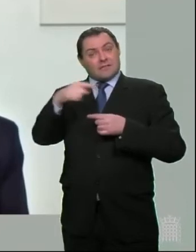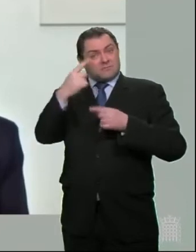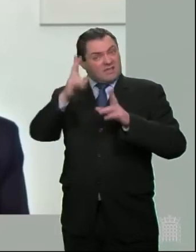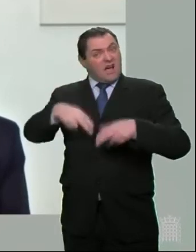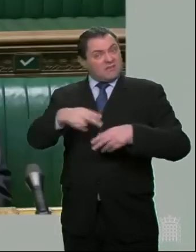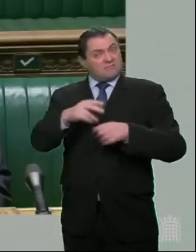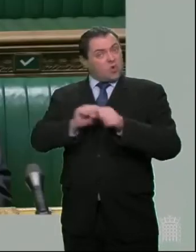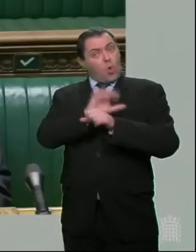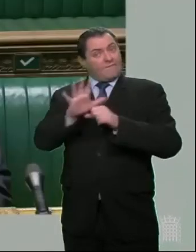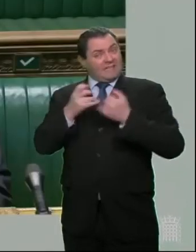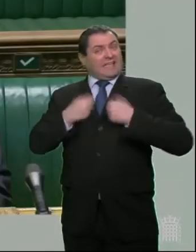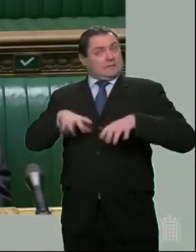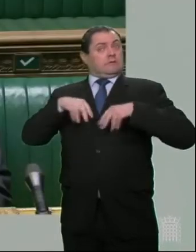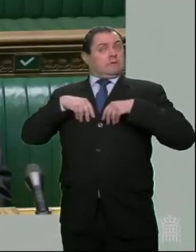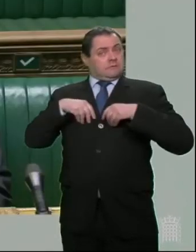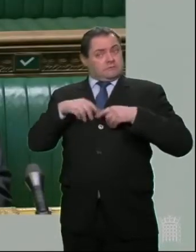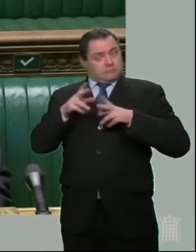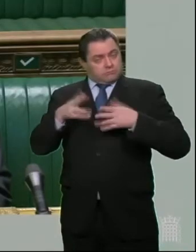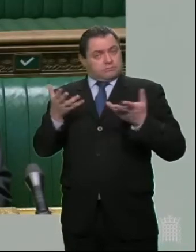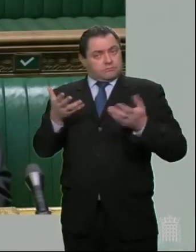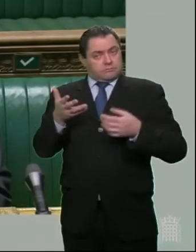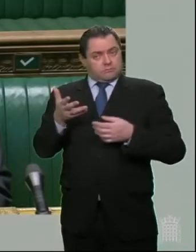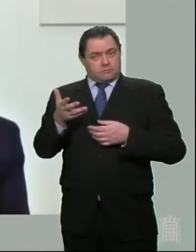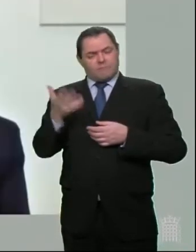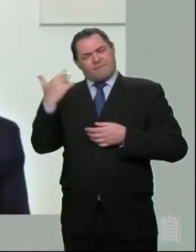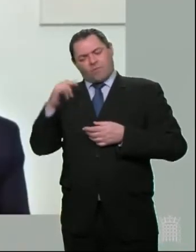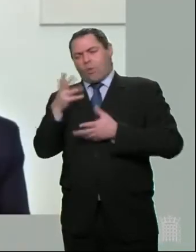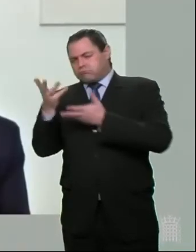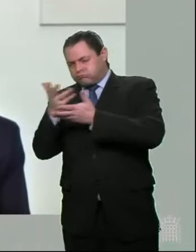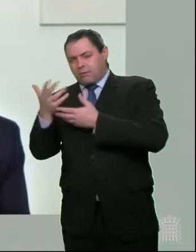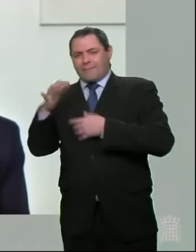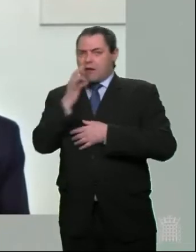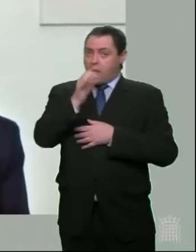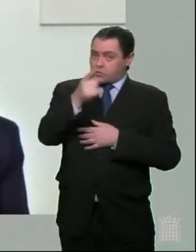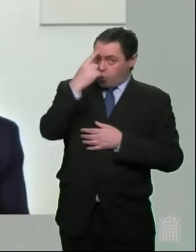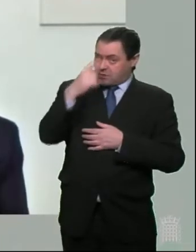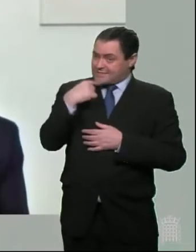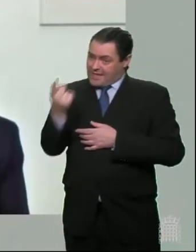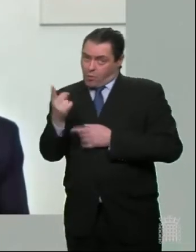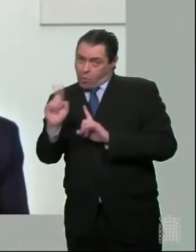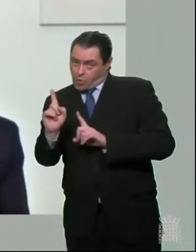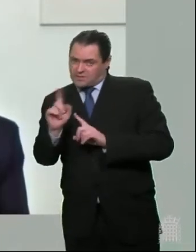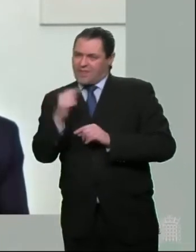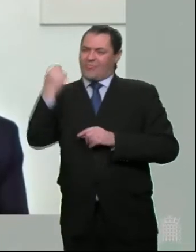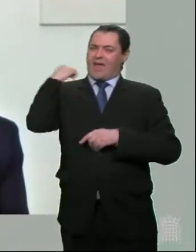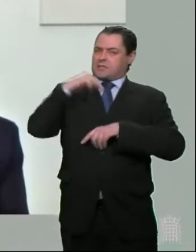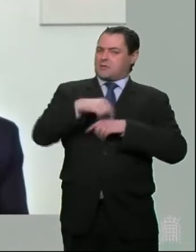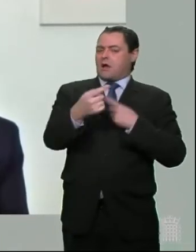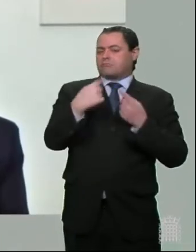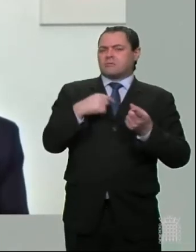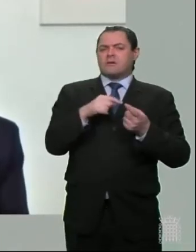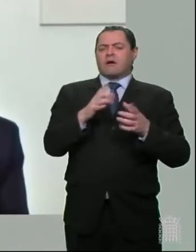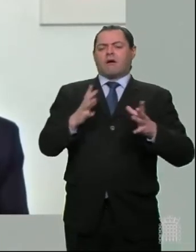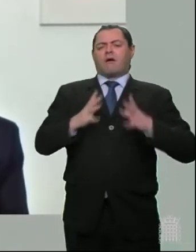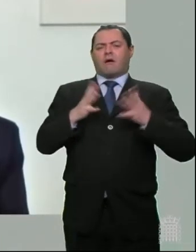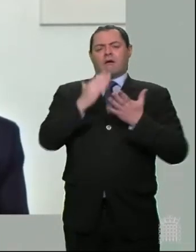Prime Minister what he would like me to say to them on his behalf. He replied with a